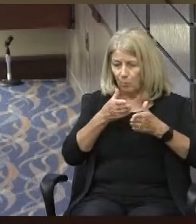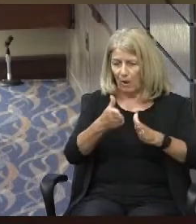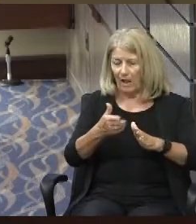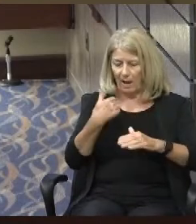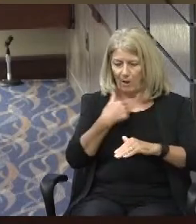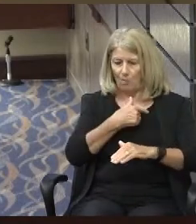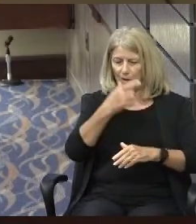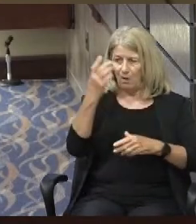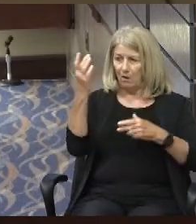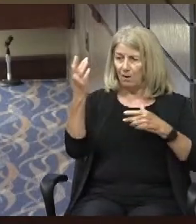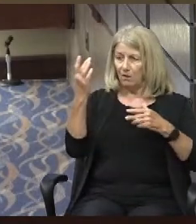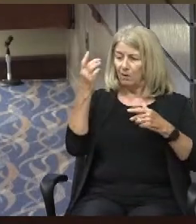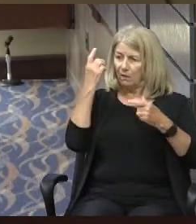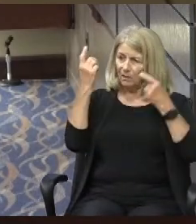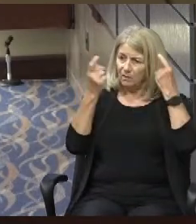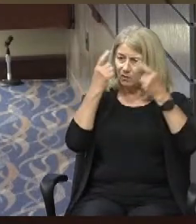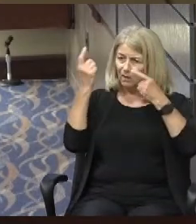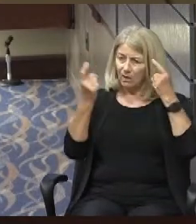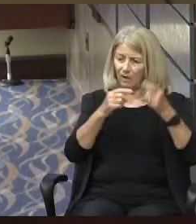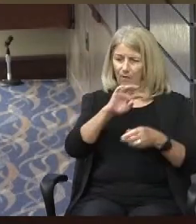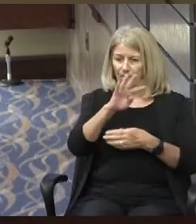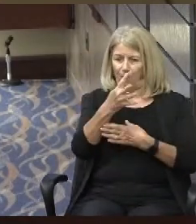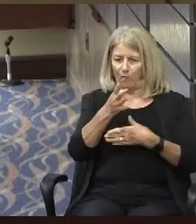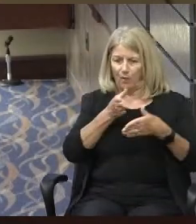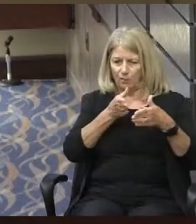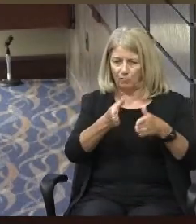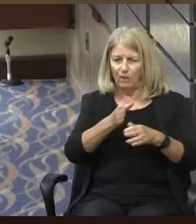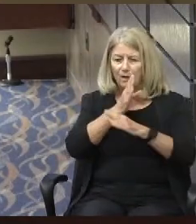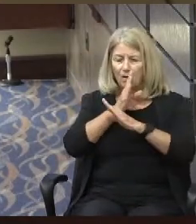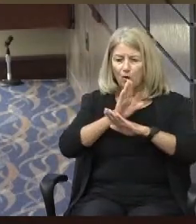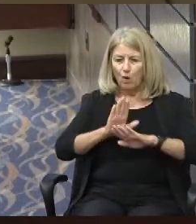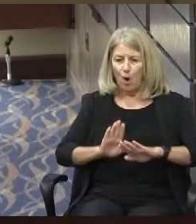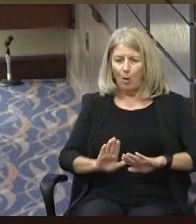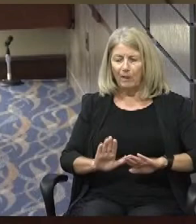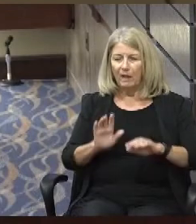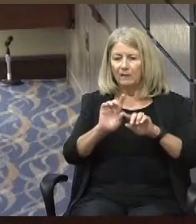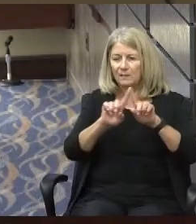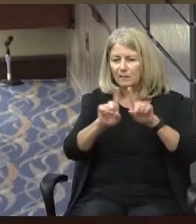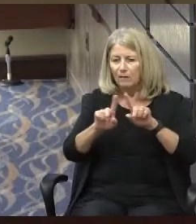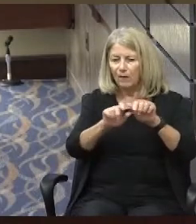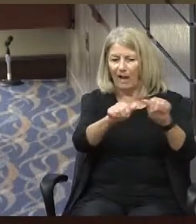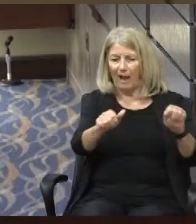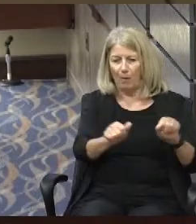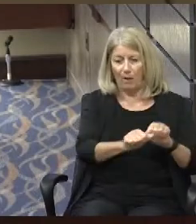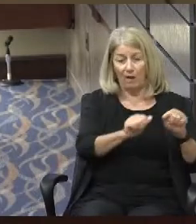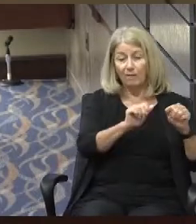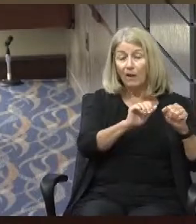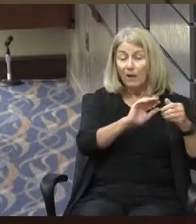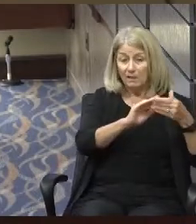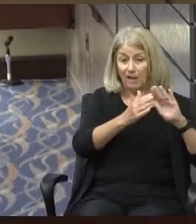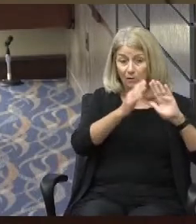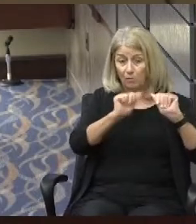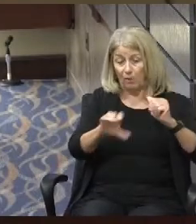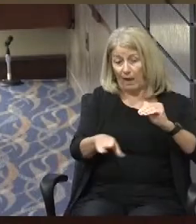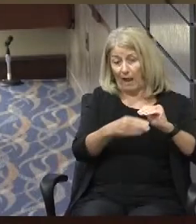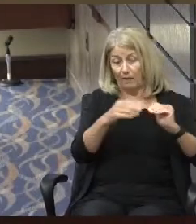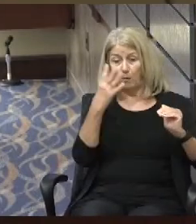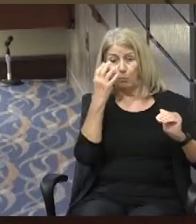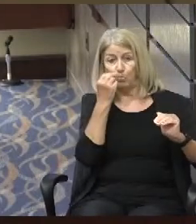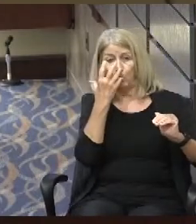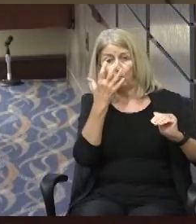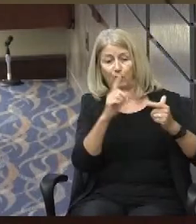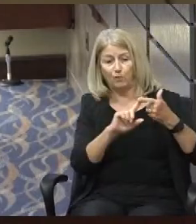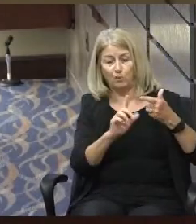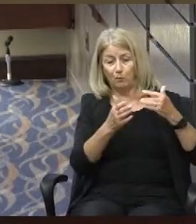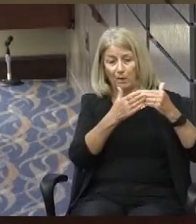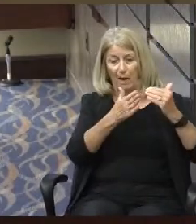for street calming in, different areas of town, that we could add beauty to the neighborhood and also do some